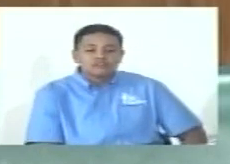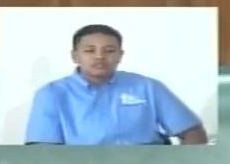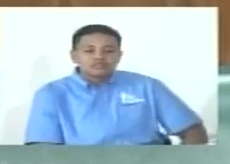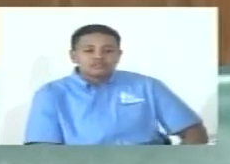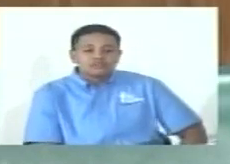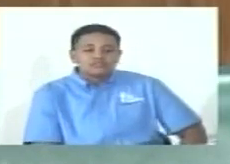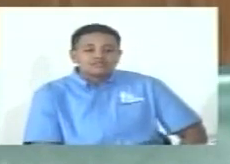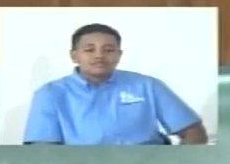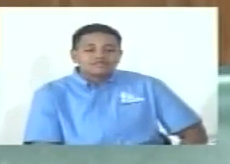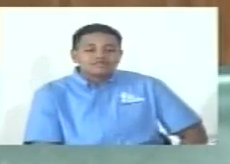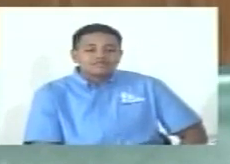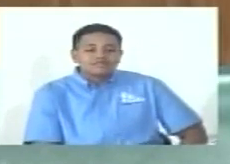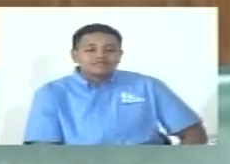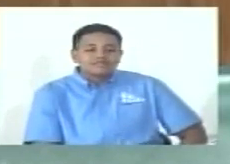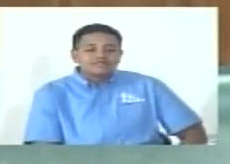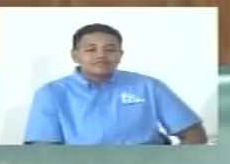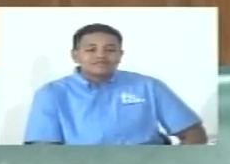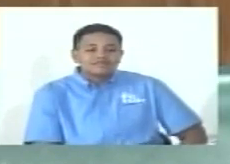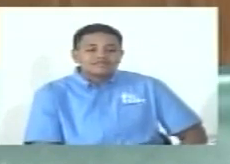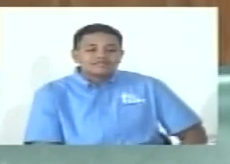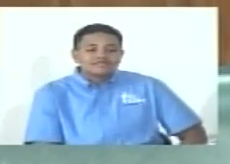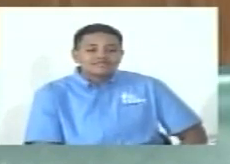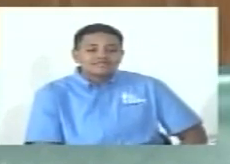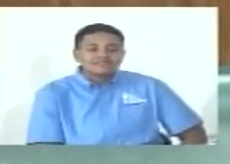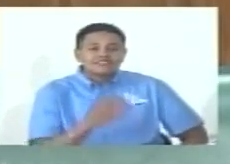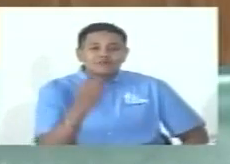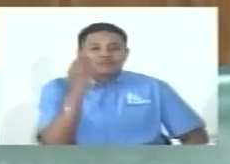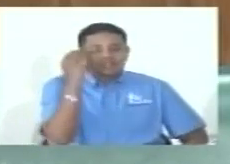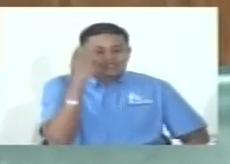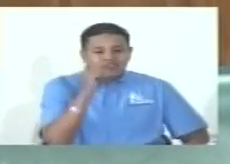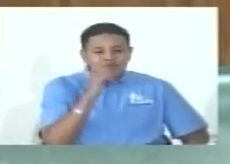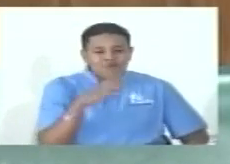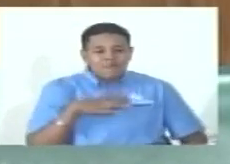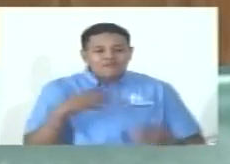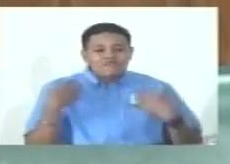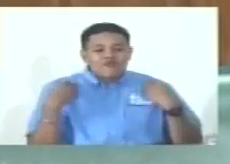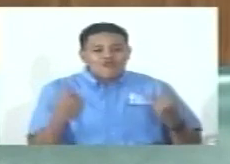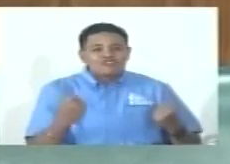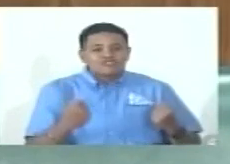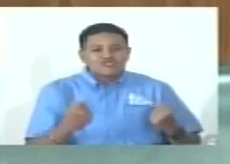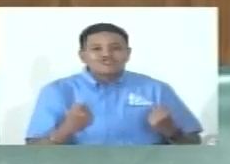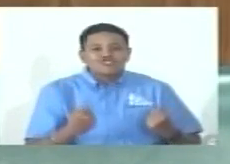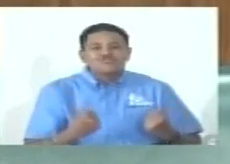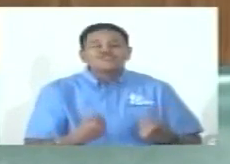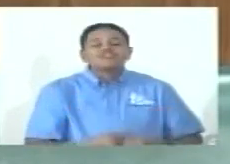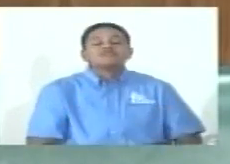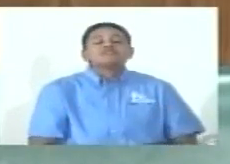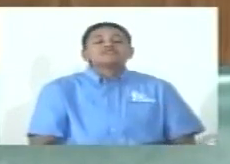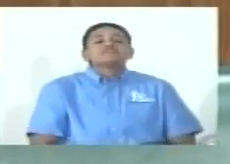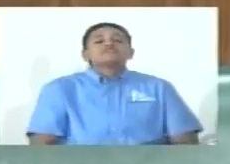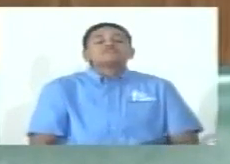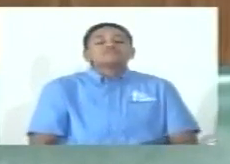I just want to say she was a woman of courage. She was a woman of courage.